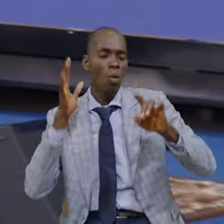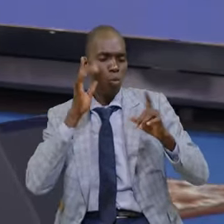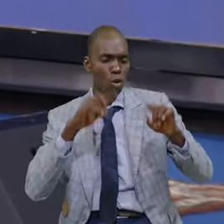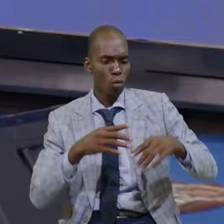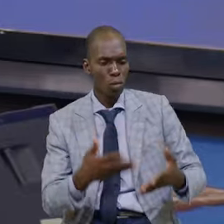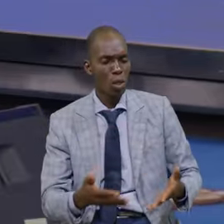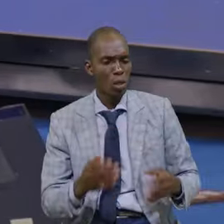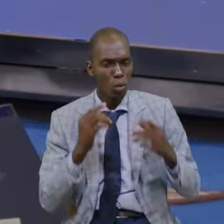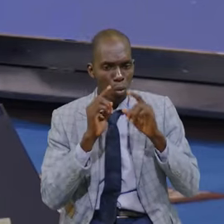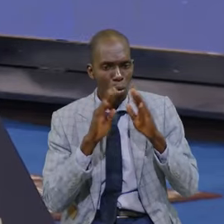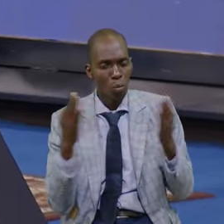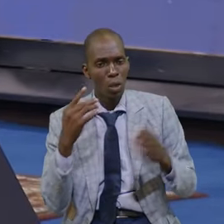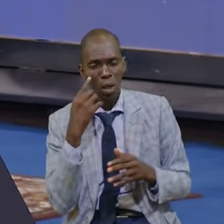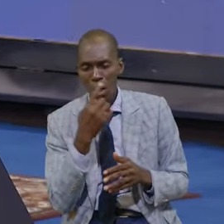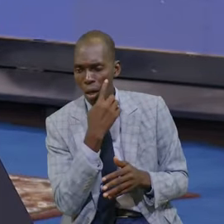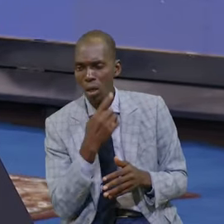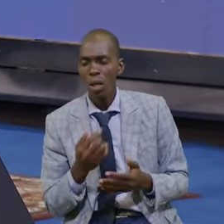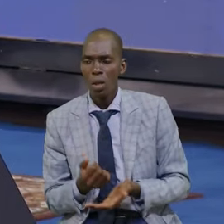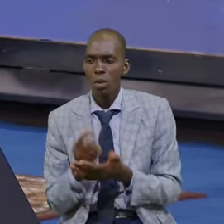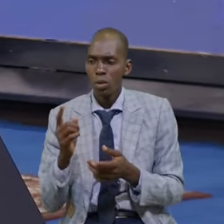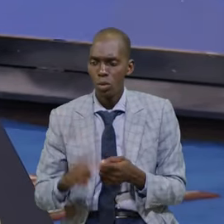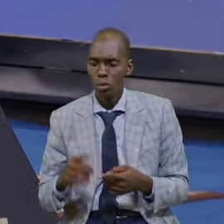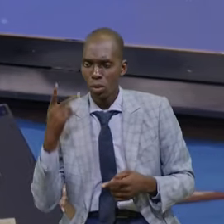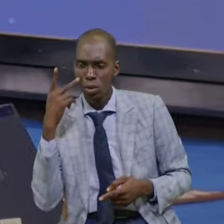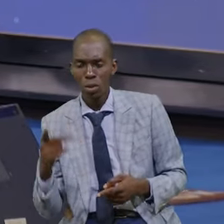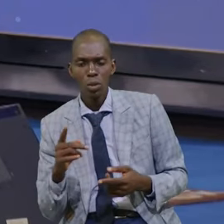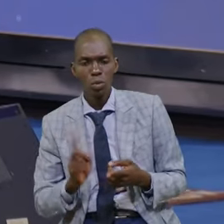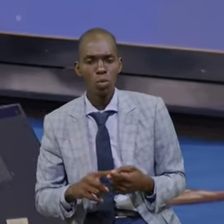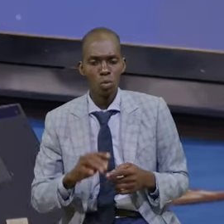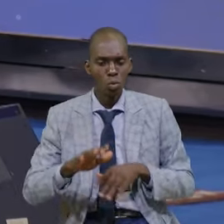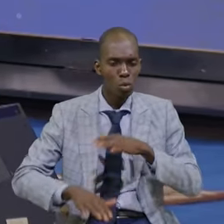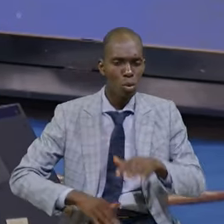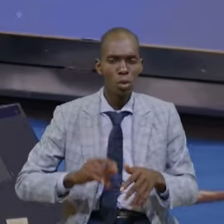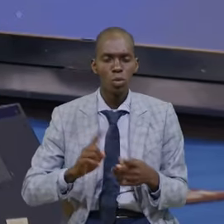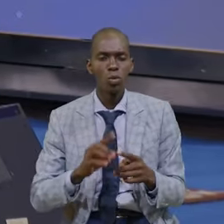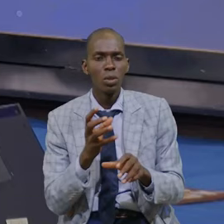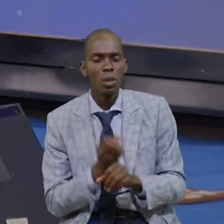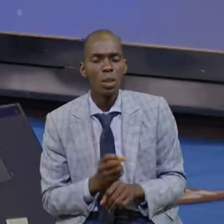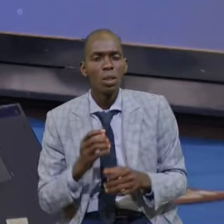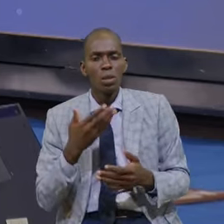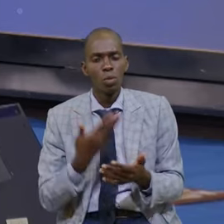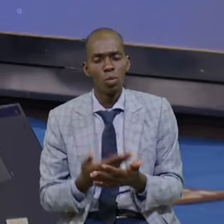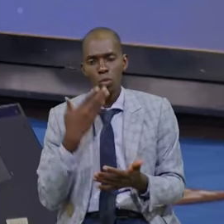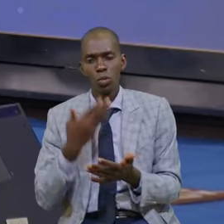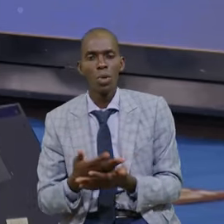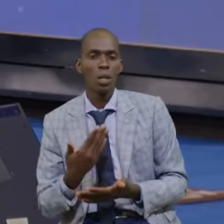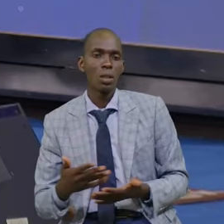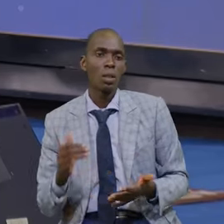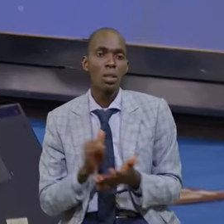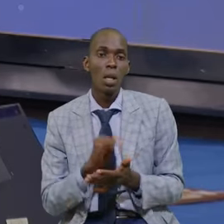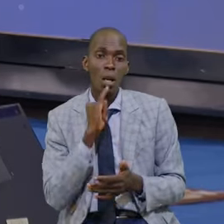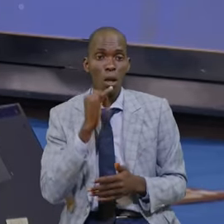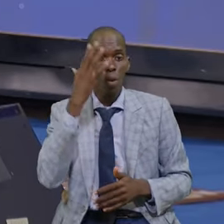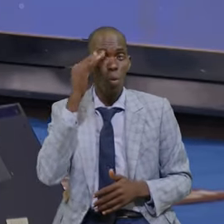see. They'll be able to walk to where those goodness, those good things are. That's why he says now, he's going to give